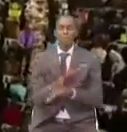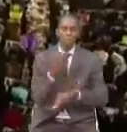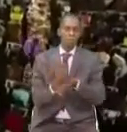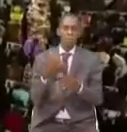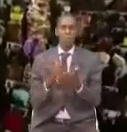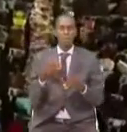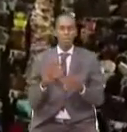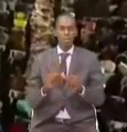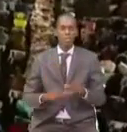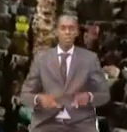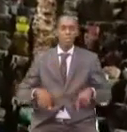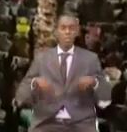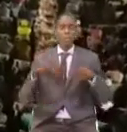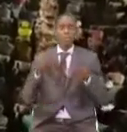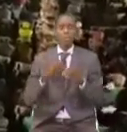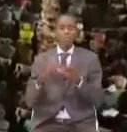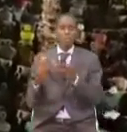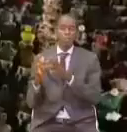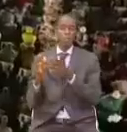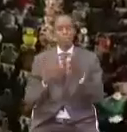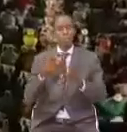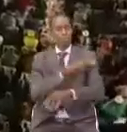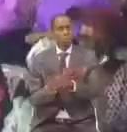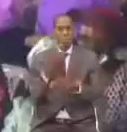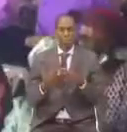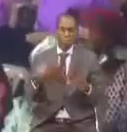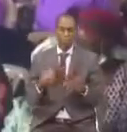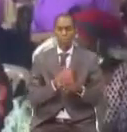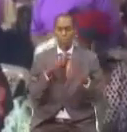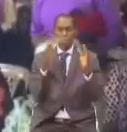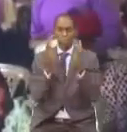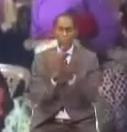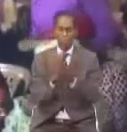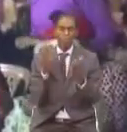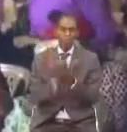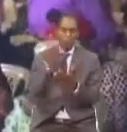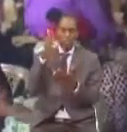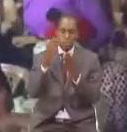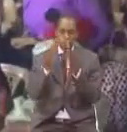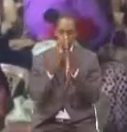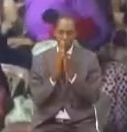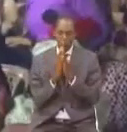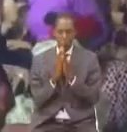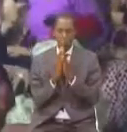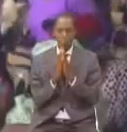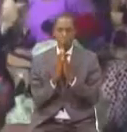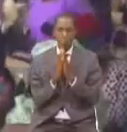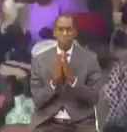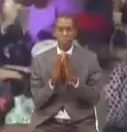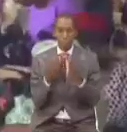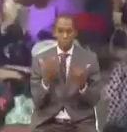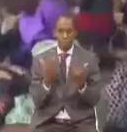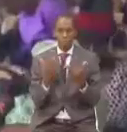life. In Jesus' mighty name, we pray. Keep on standing. God bless you. Keep